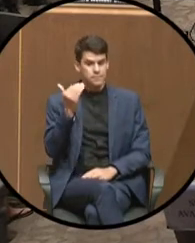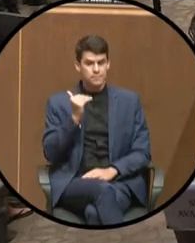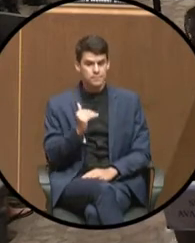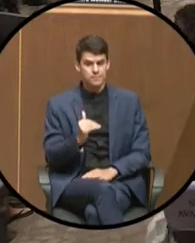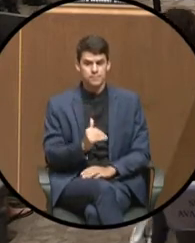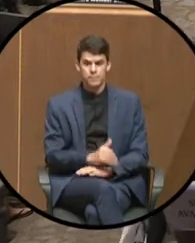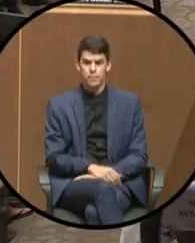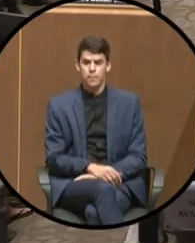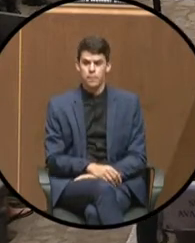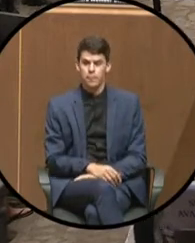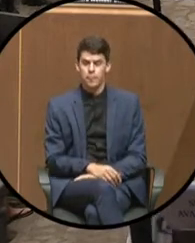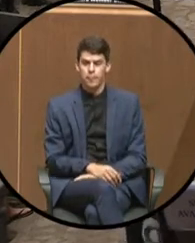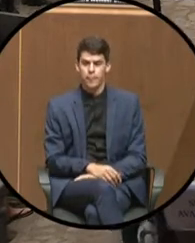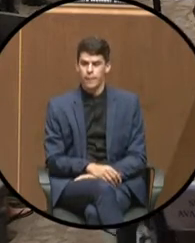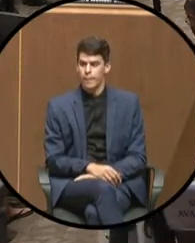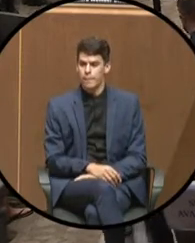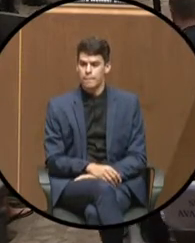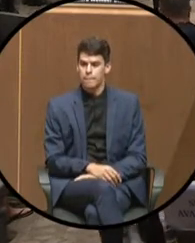8.